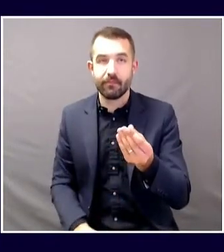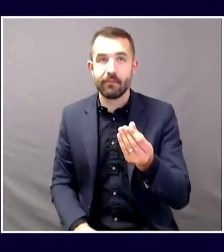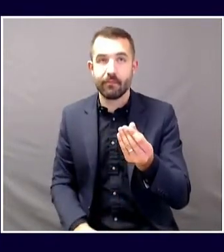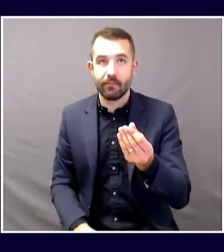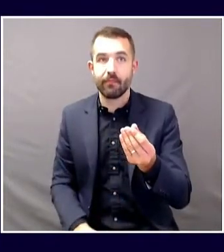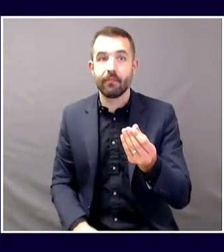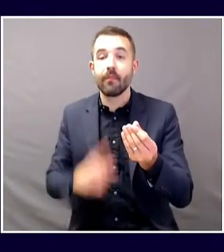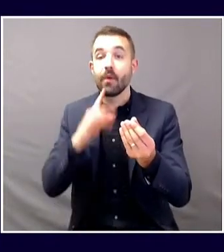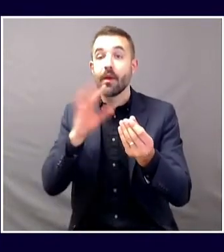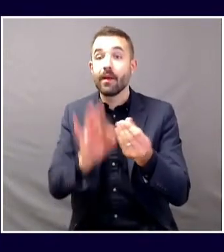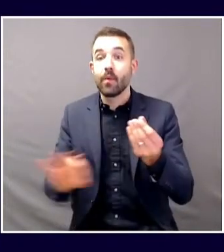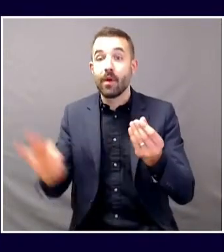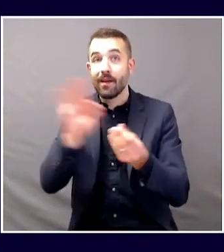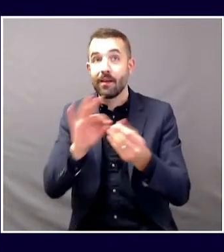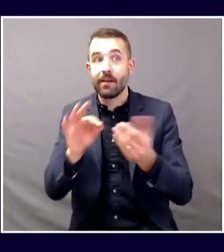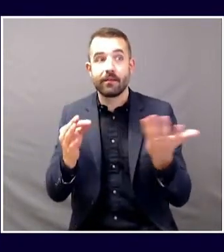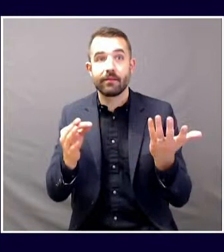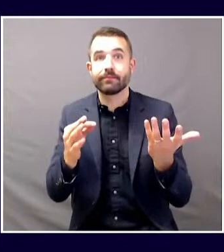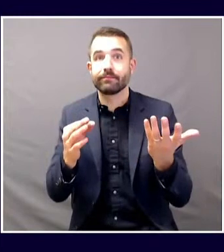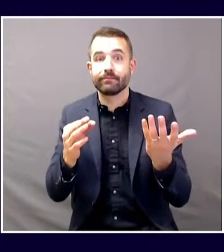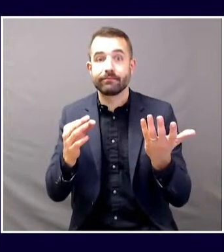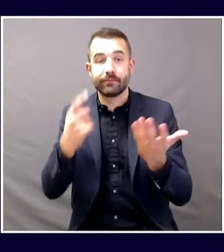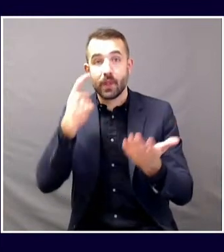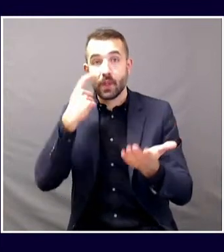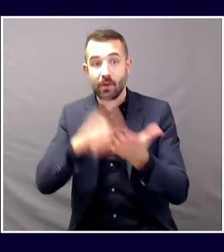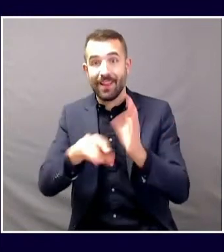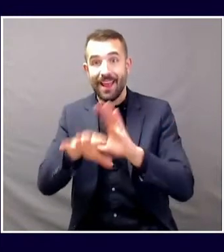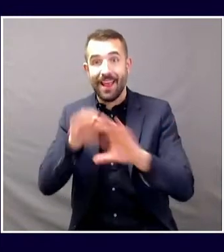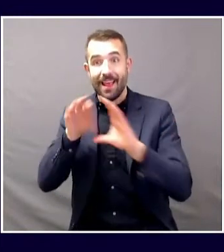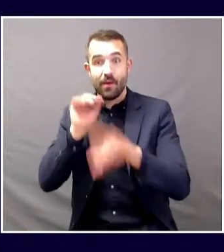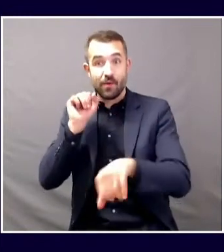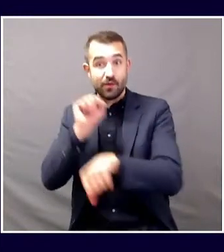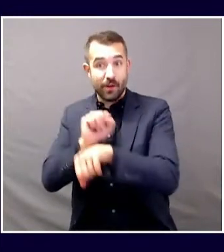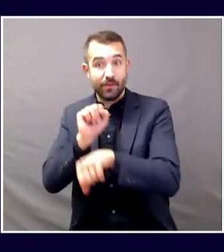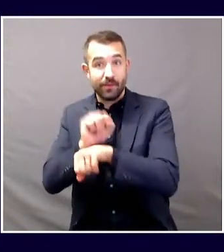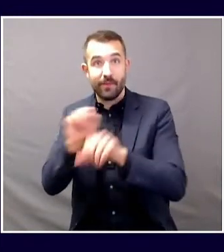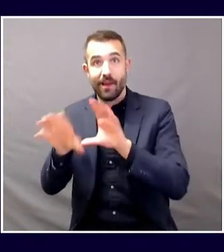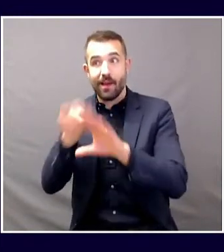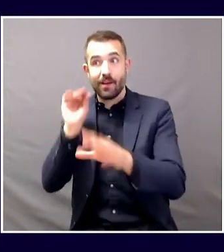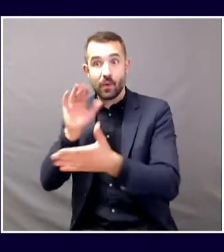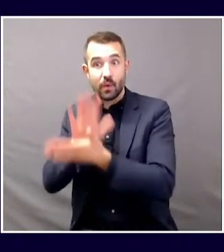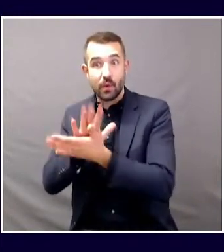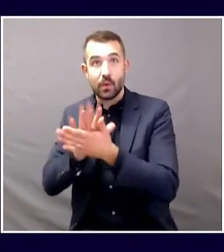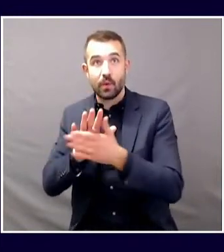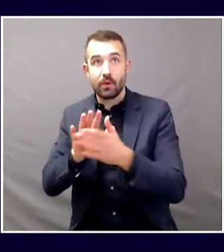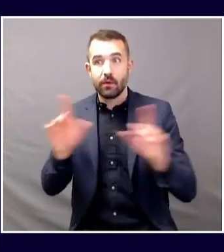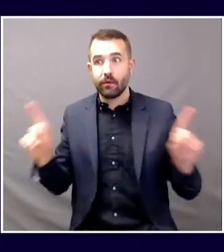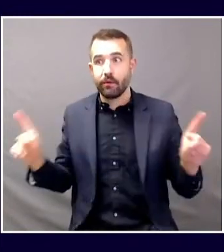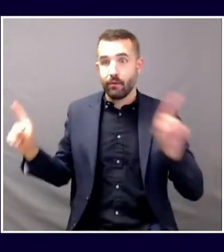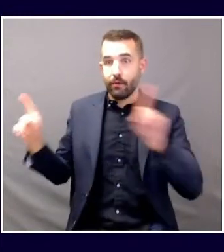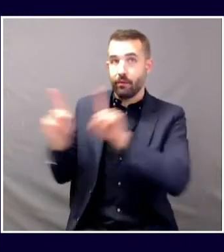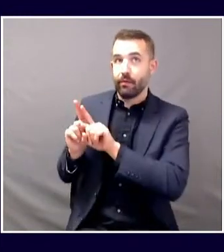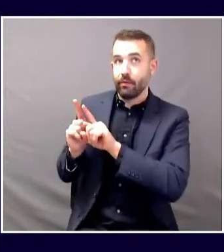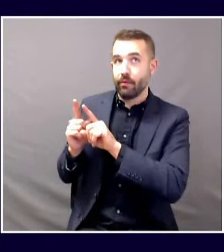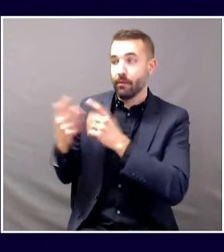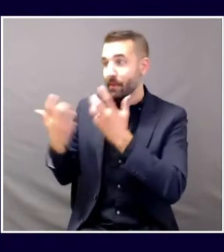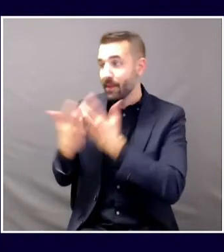individuals didn't have contact outside of the workplace. They didn't. They weren't rooming together at a hotel